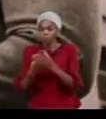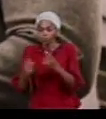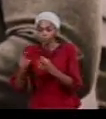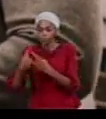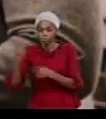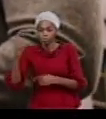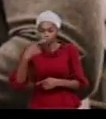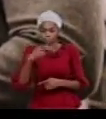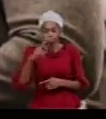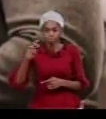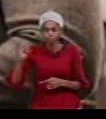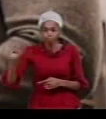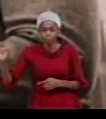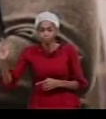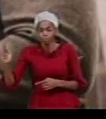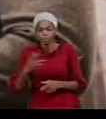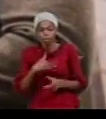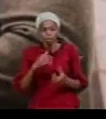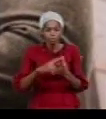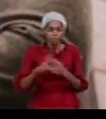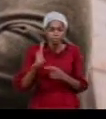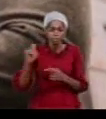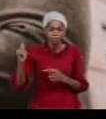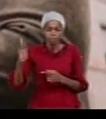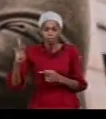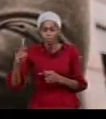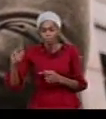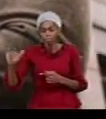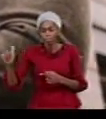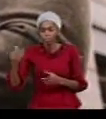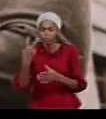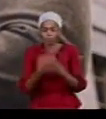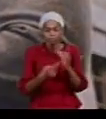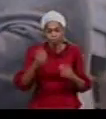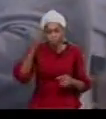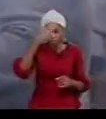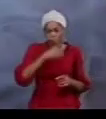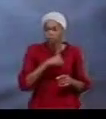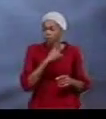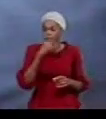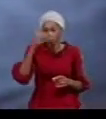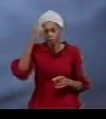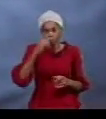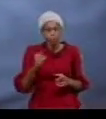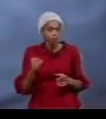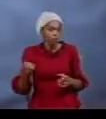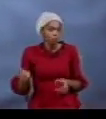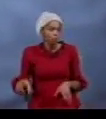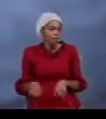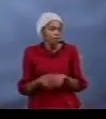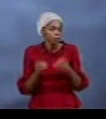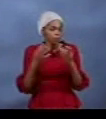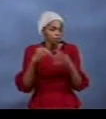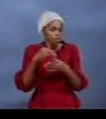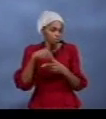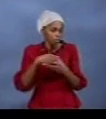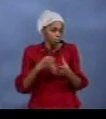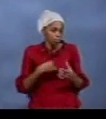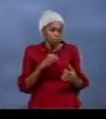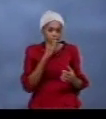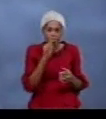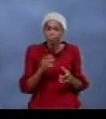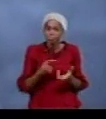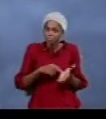barbarians, both to the wise and to the unwise. So as much as in me is, what does that mean?